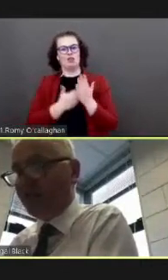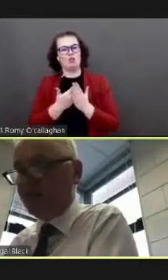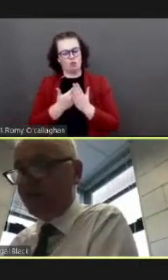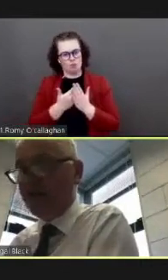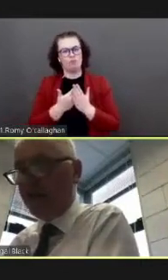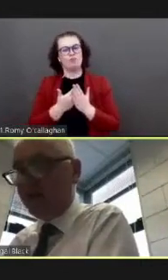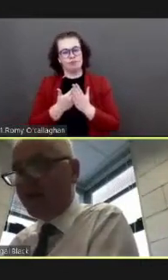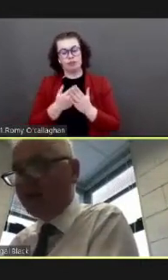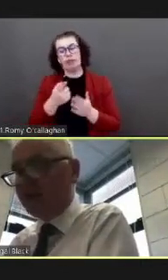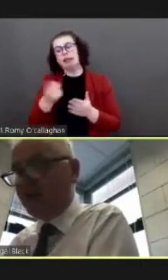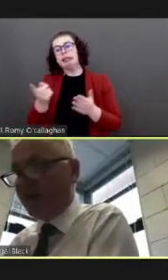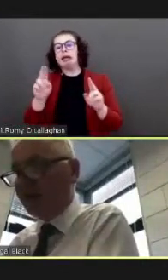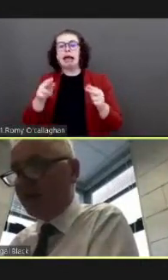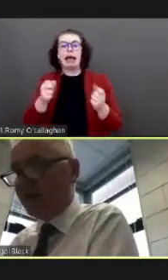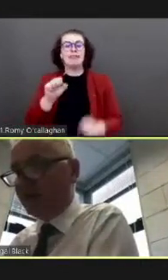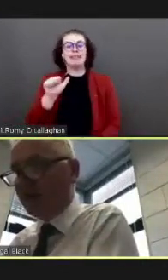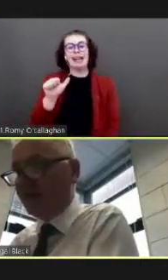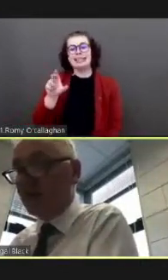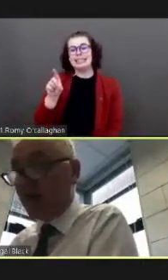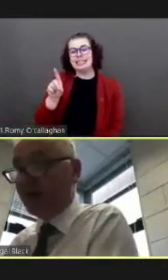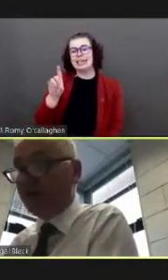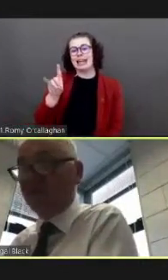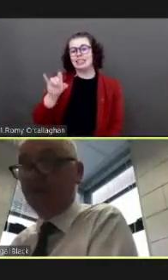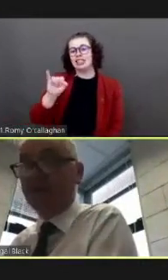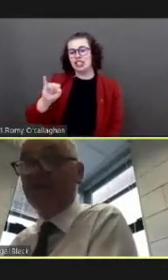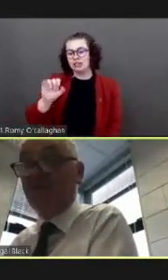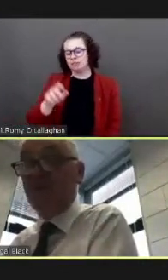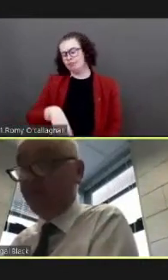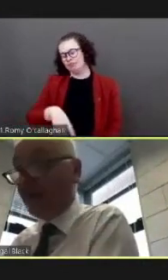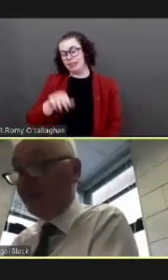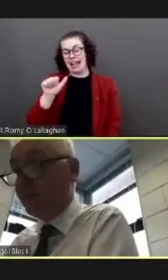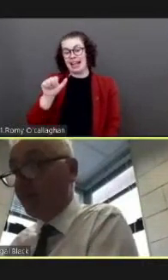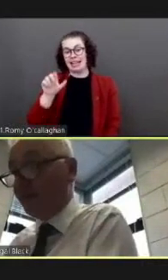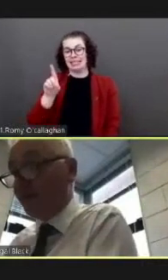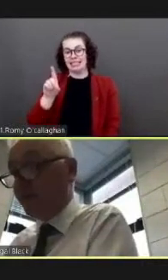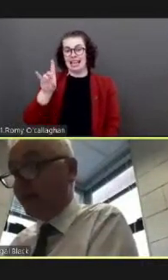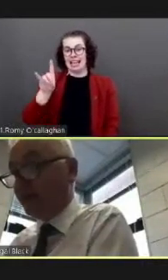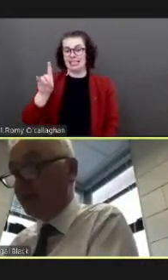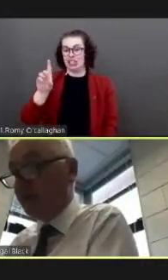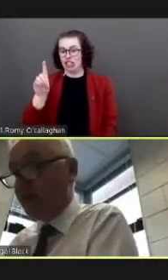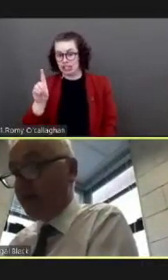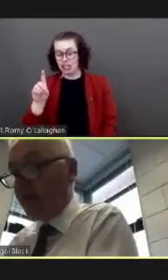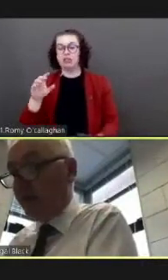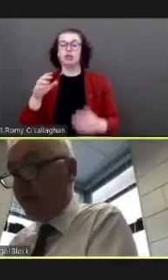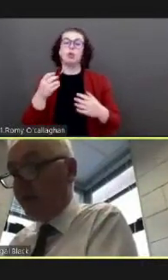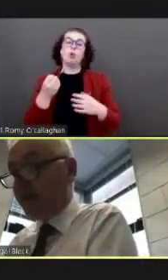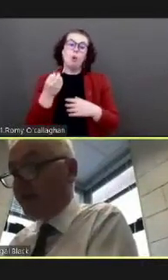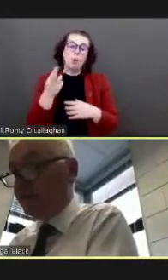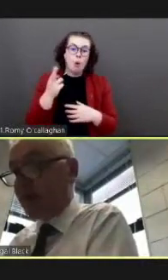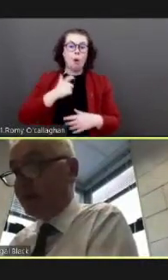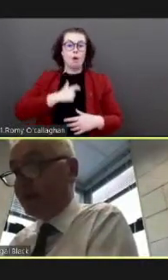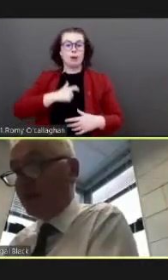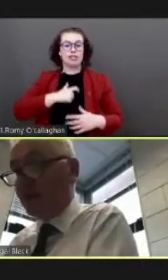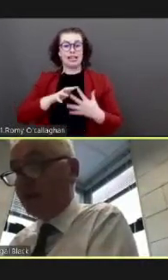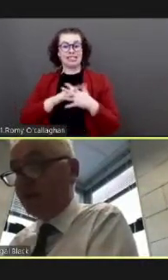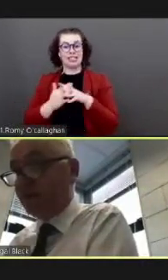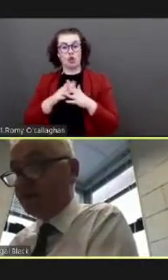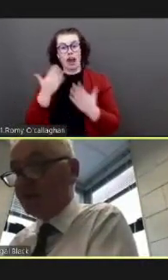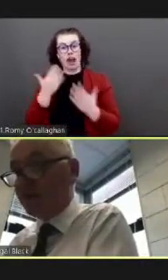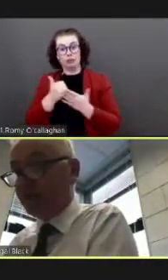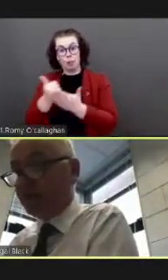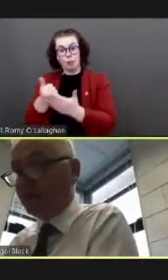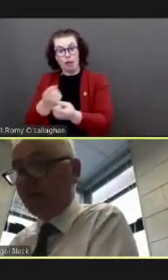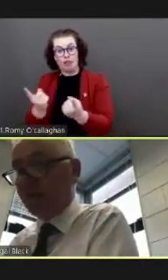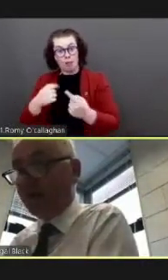disability, ADHD, personality disorder, I'd have to say it's not fully developed at prison level. There's anecdotal evidence